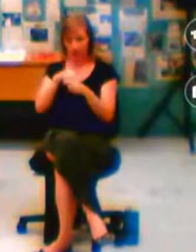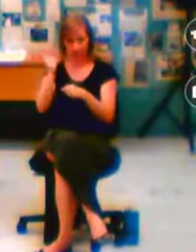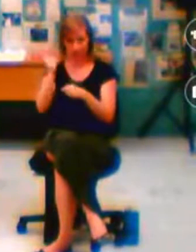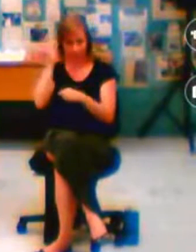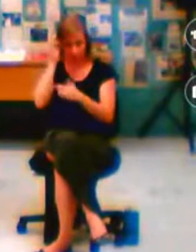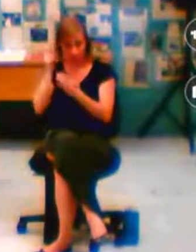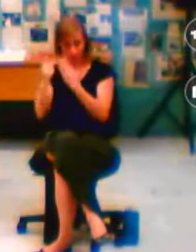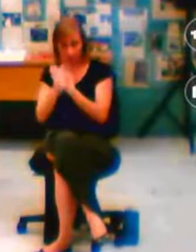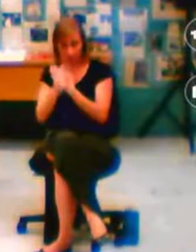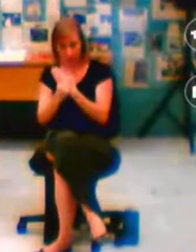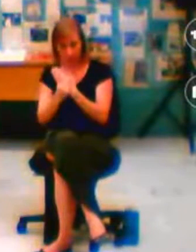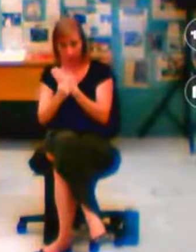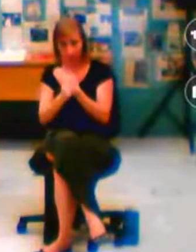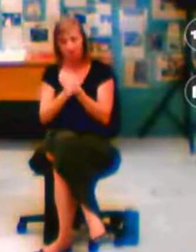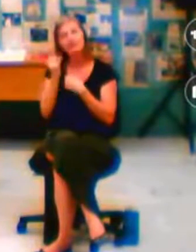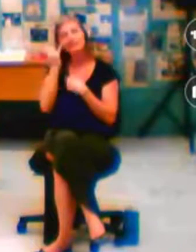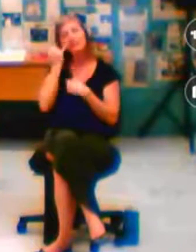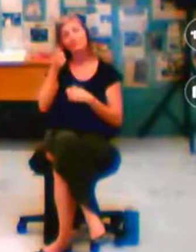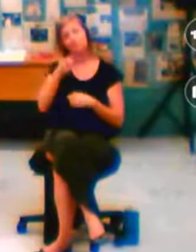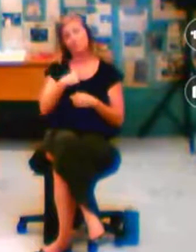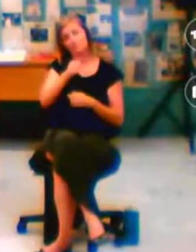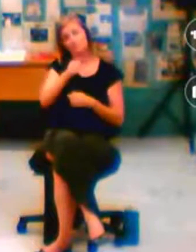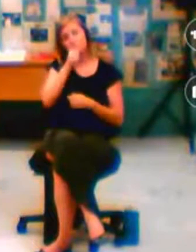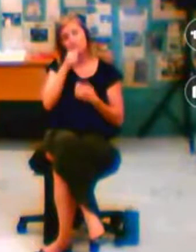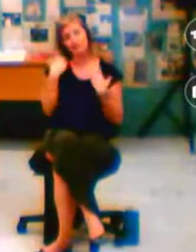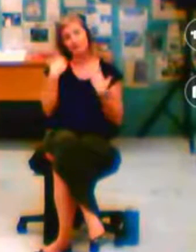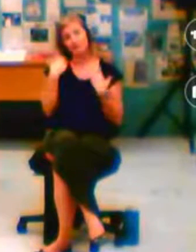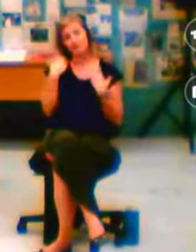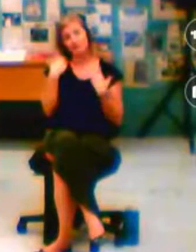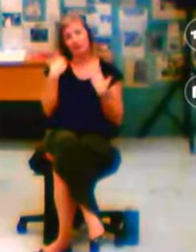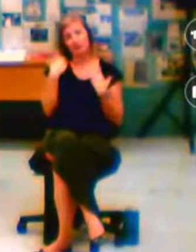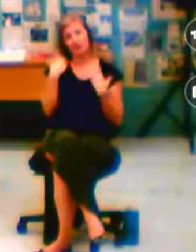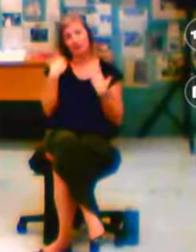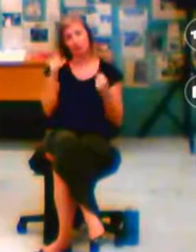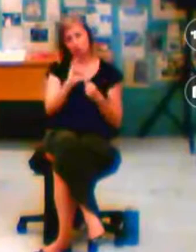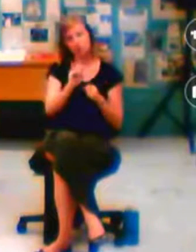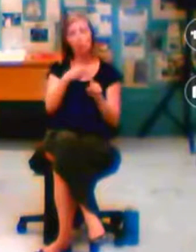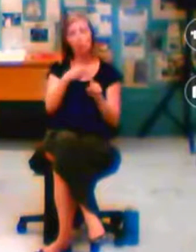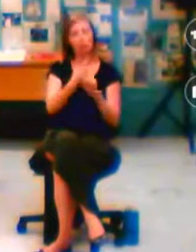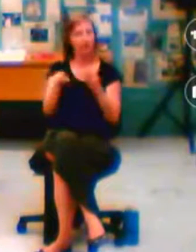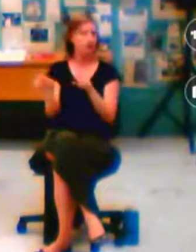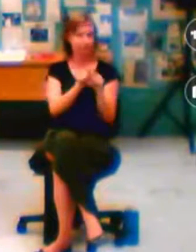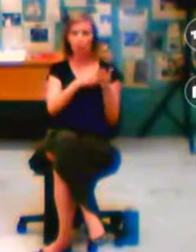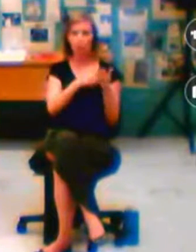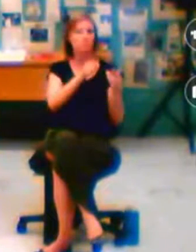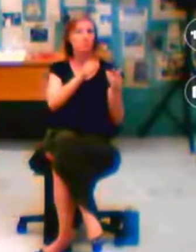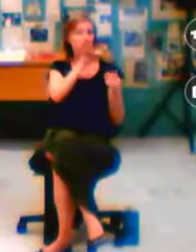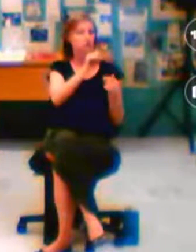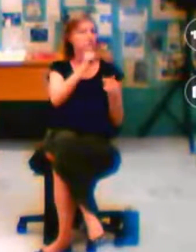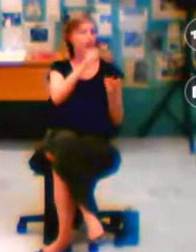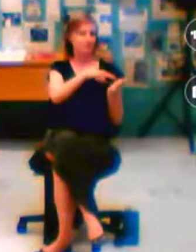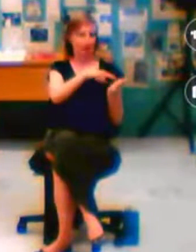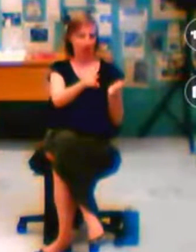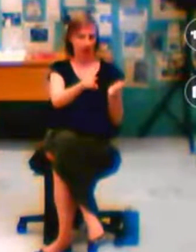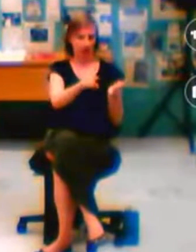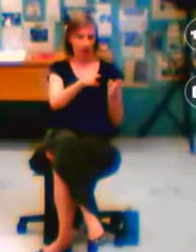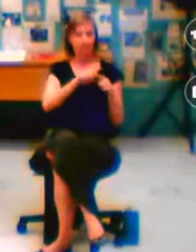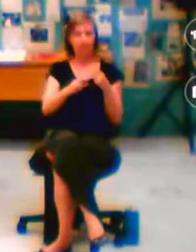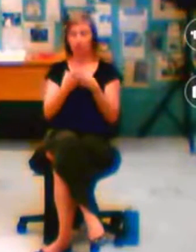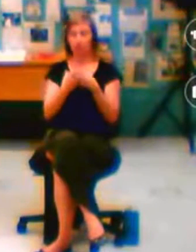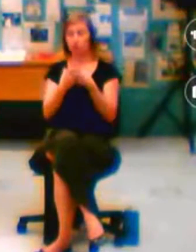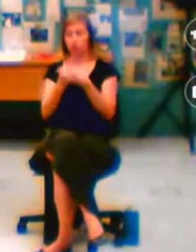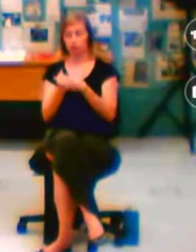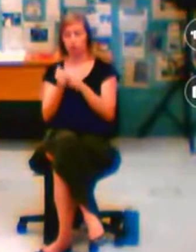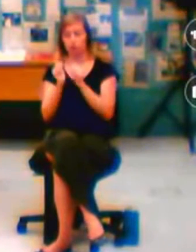Colorado, the amendment says that Colorado Care will pay for services if you're not in a federal